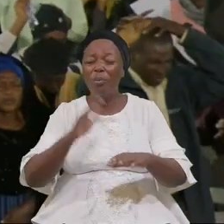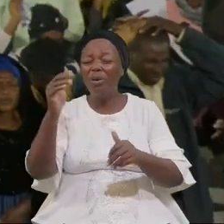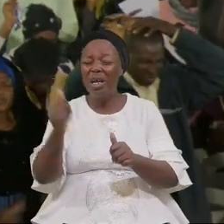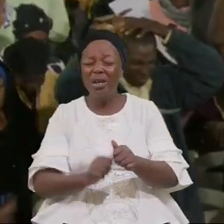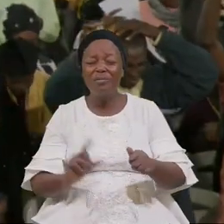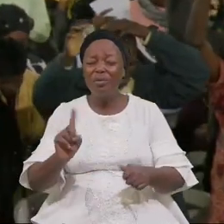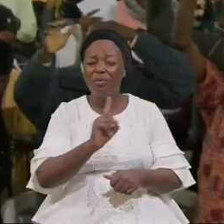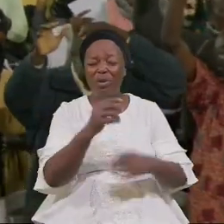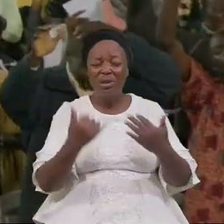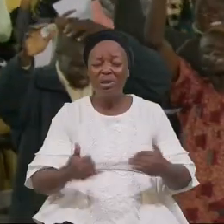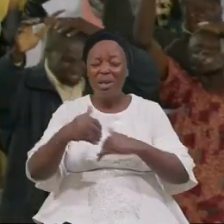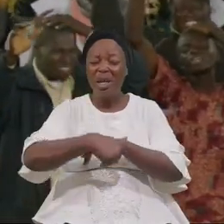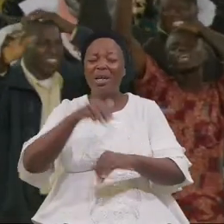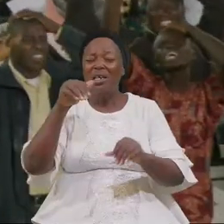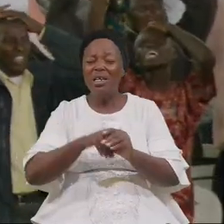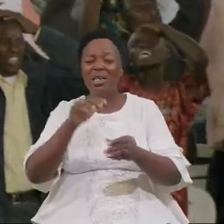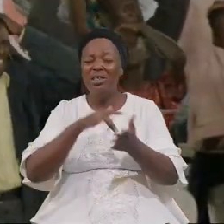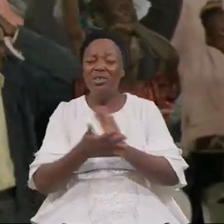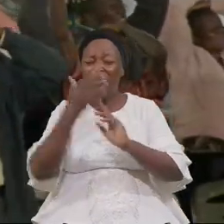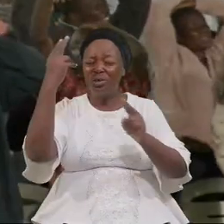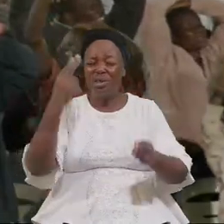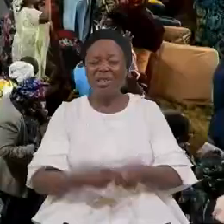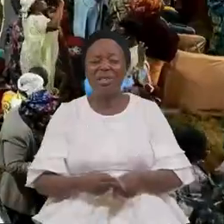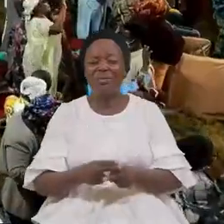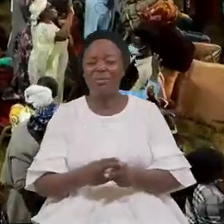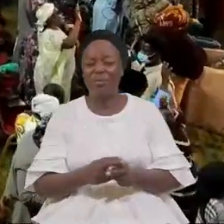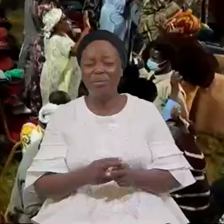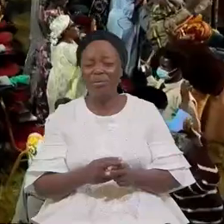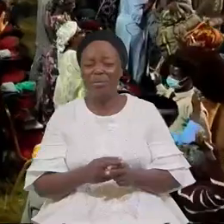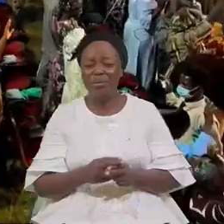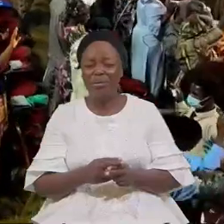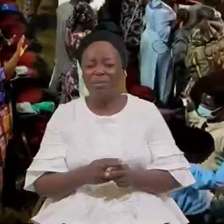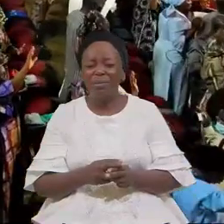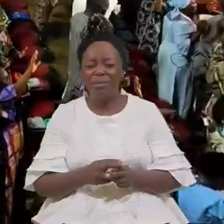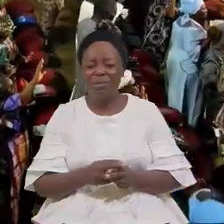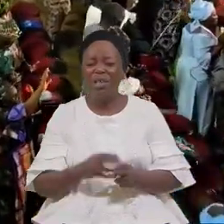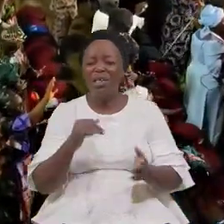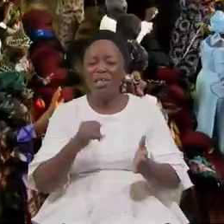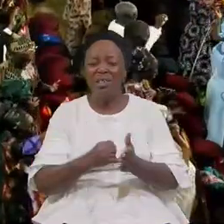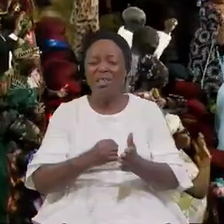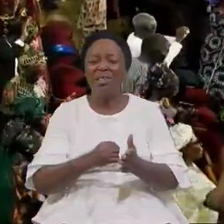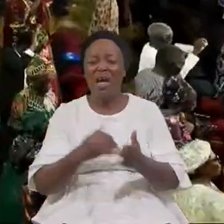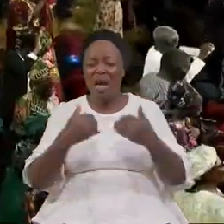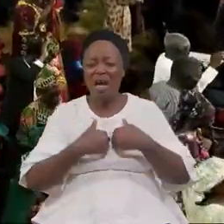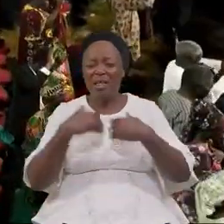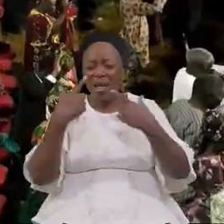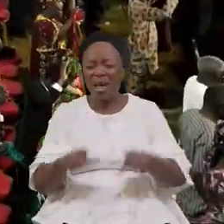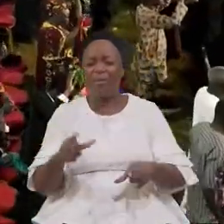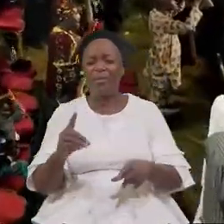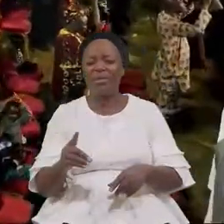everyone tonight in Jesus' name. It is done. It